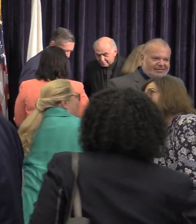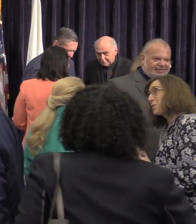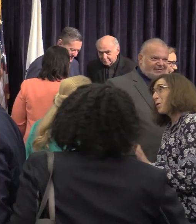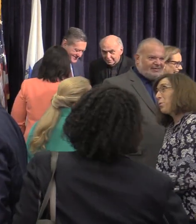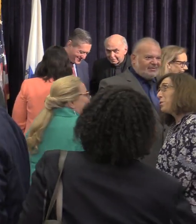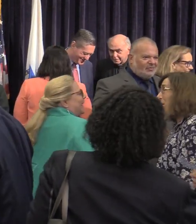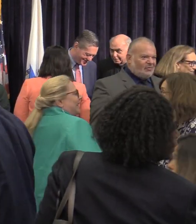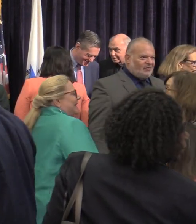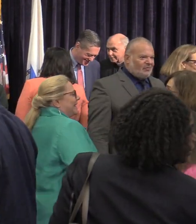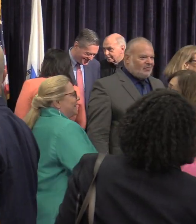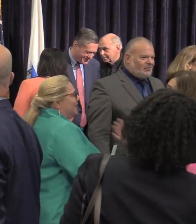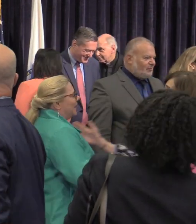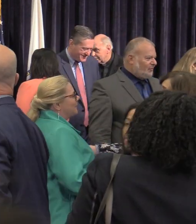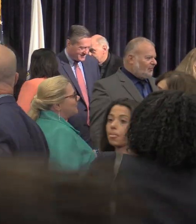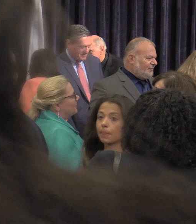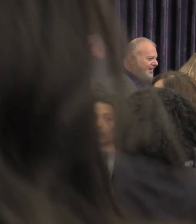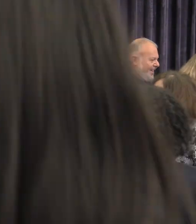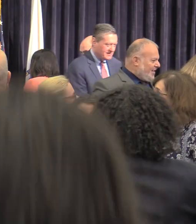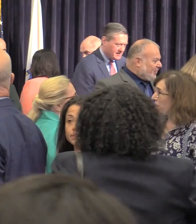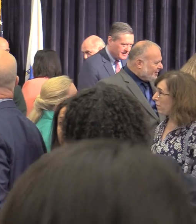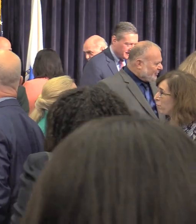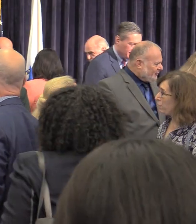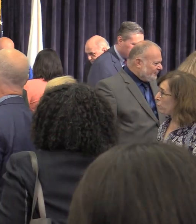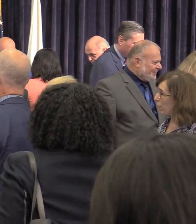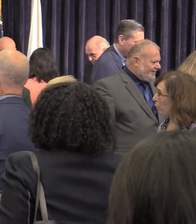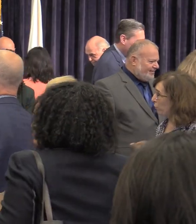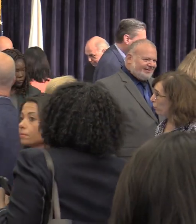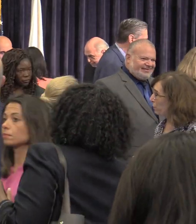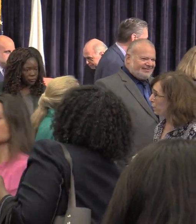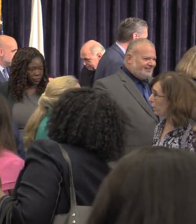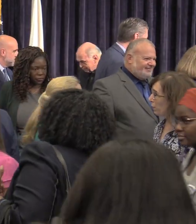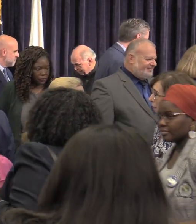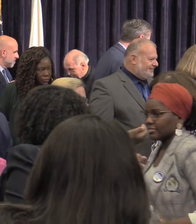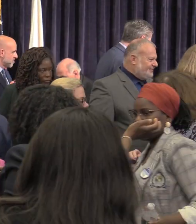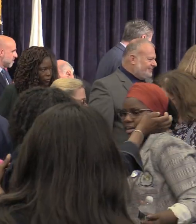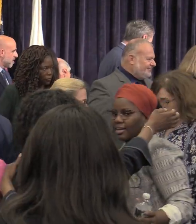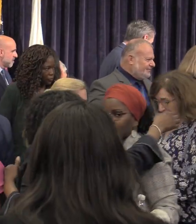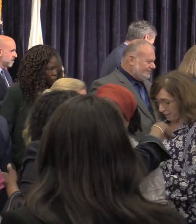Play her. You know what I mean? People, they were playing and they know better now. Dr. Gabo. Yes, you are. How are you? It's so good to